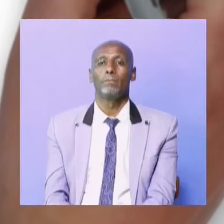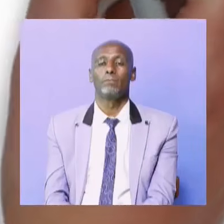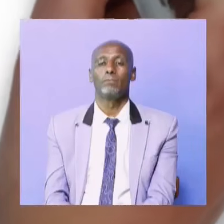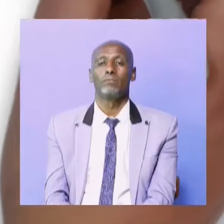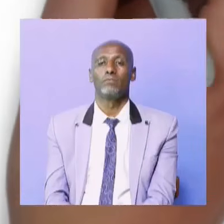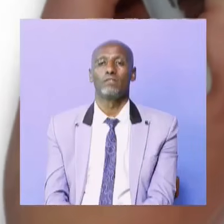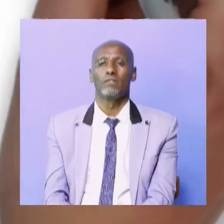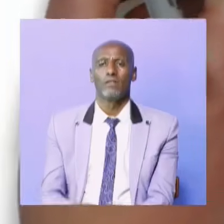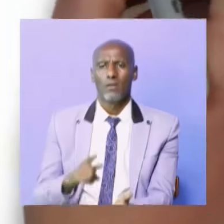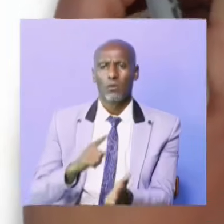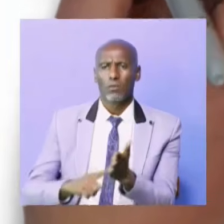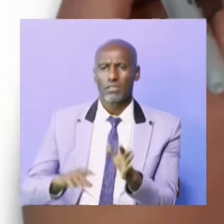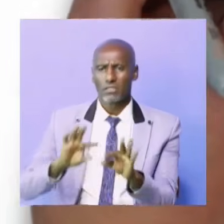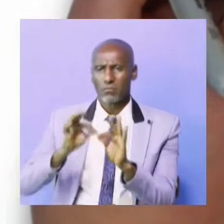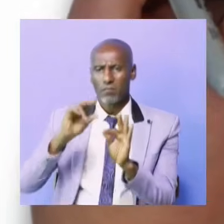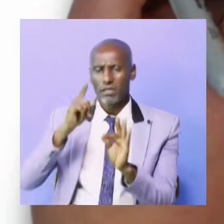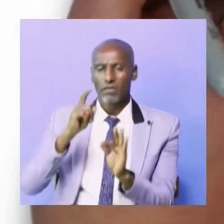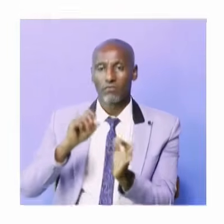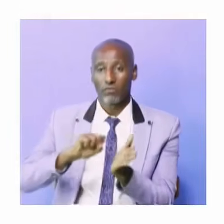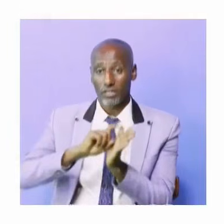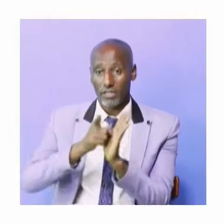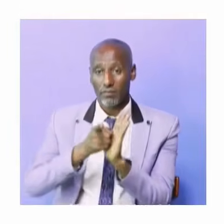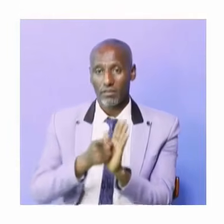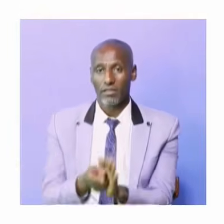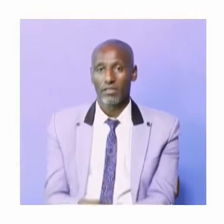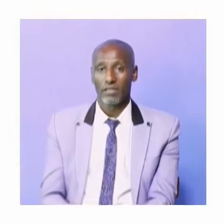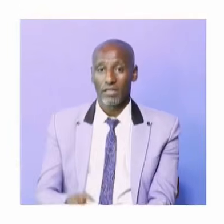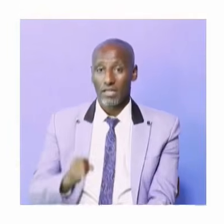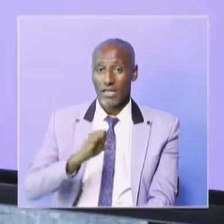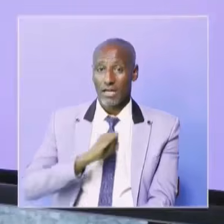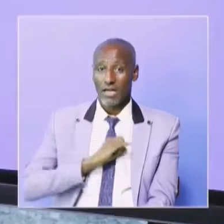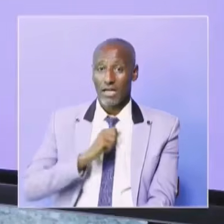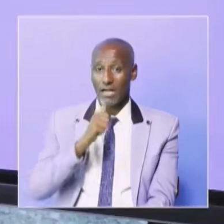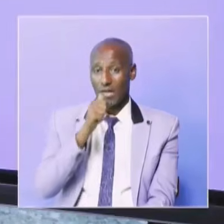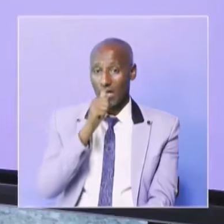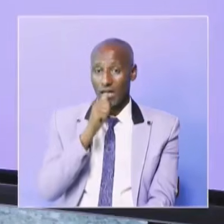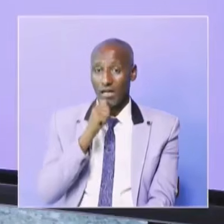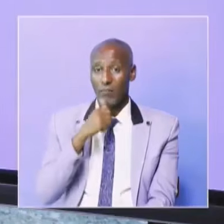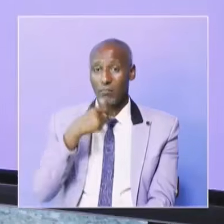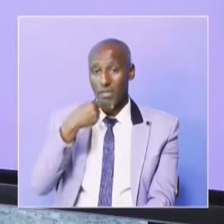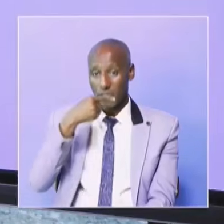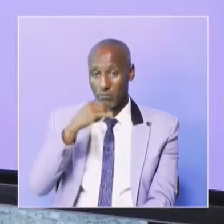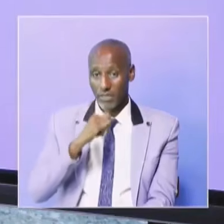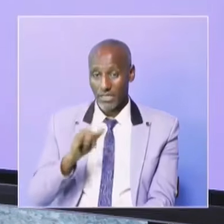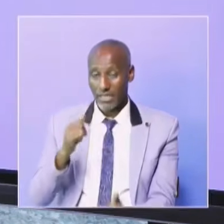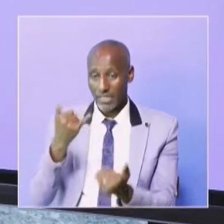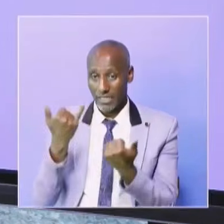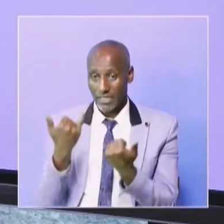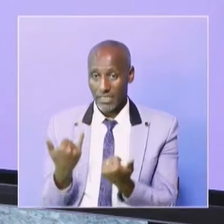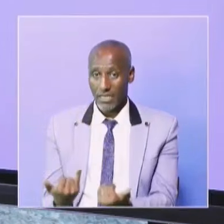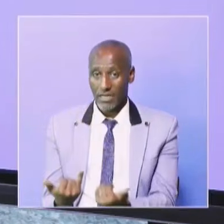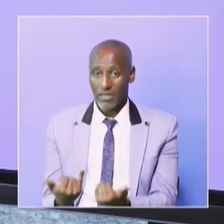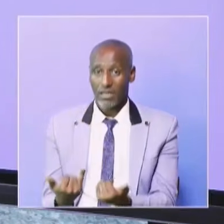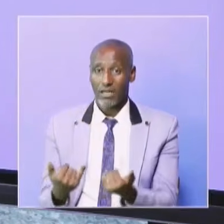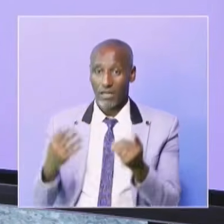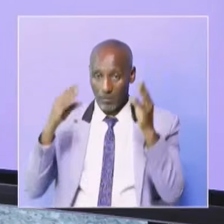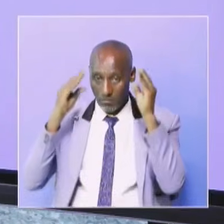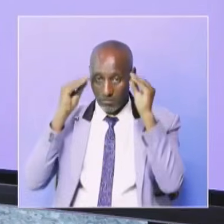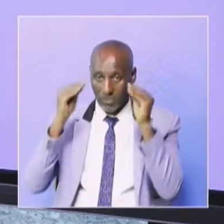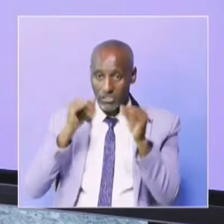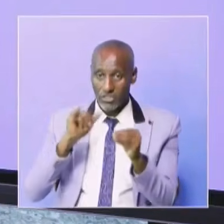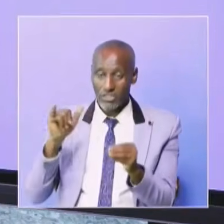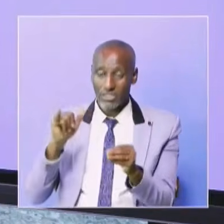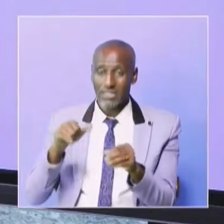What do we mean? For example, I am speaking now. Yes, I am teaching. That is a long